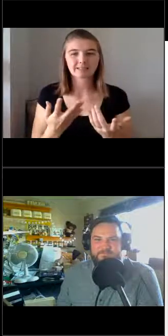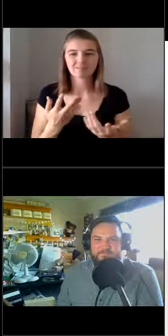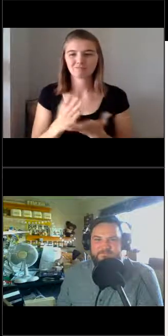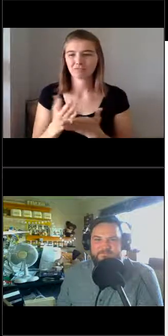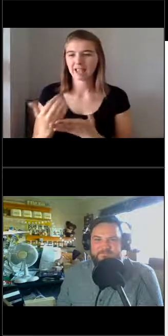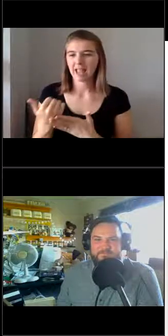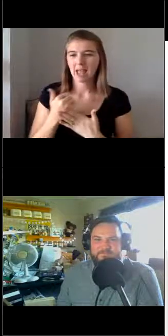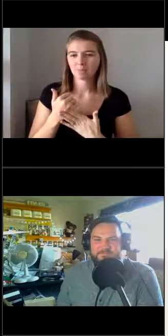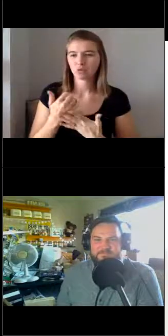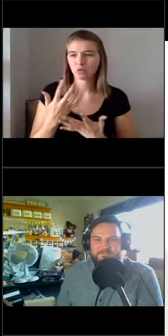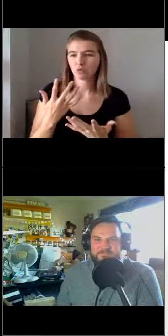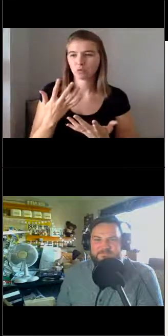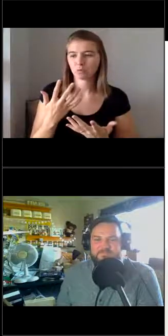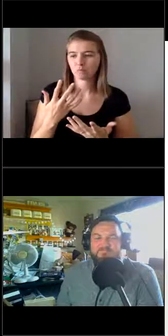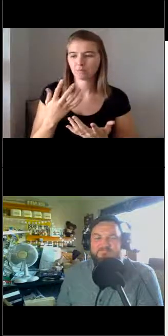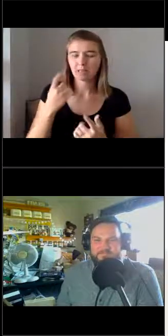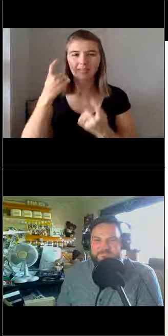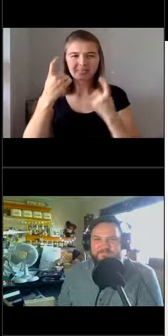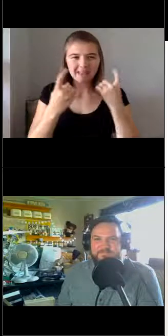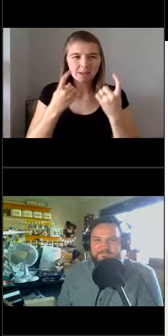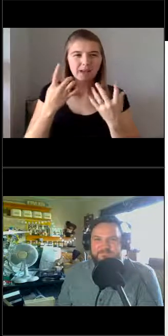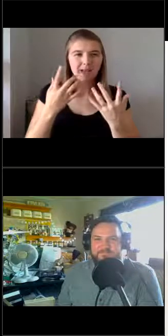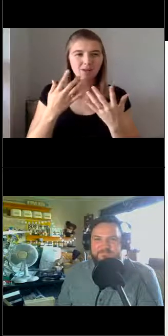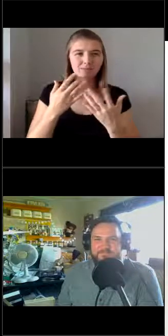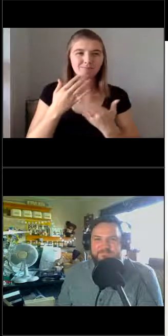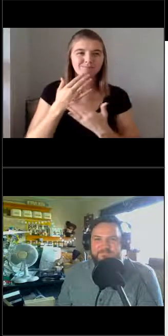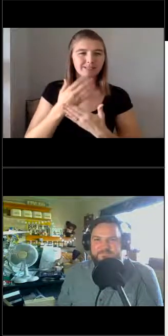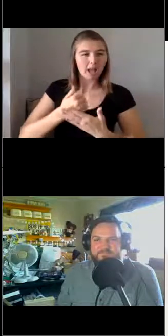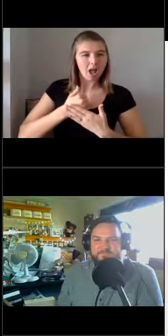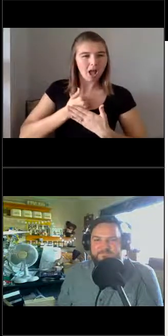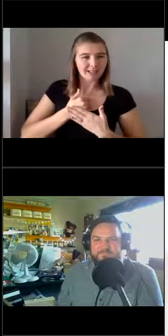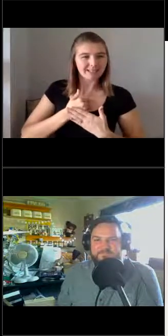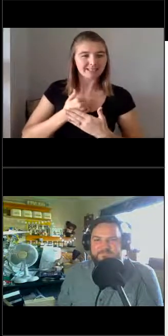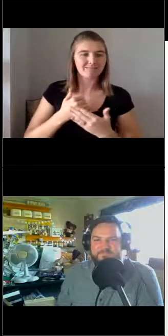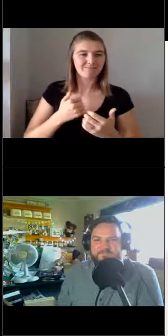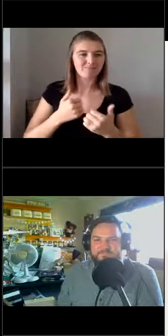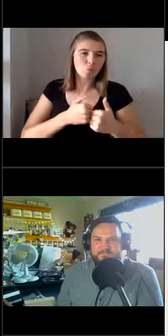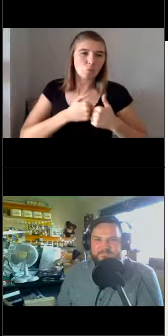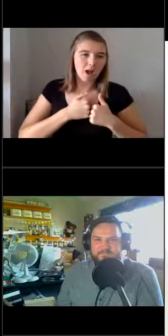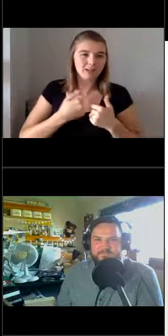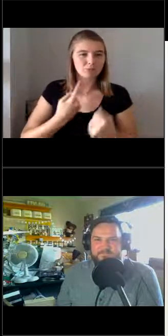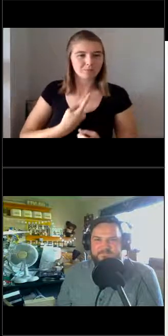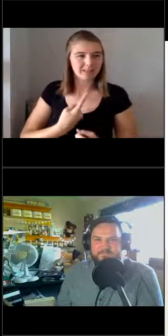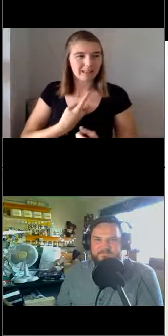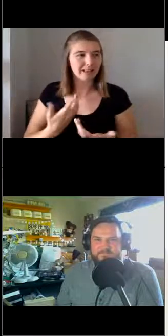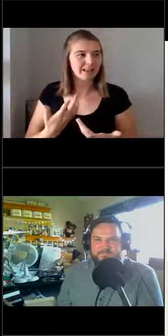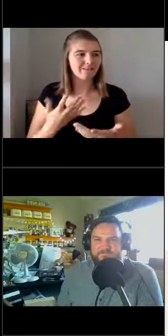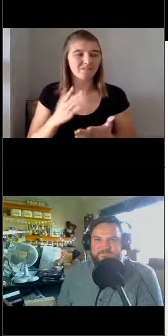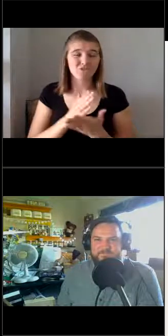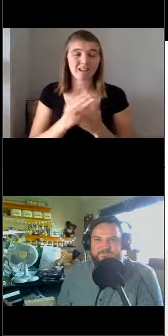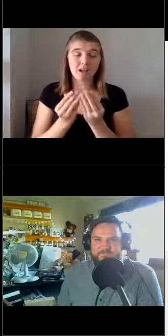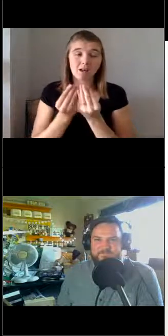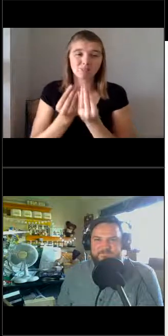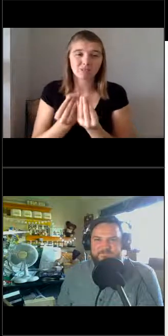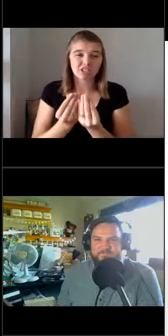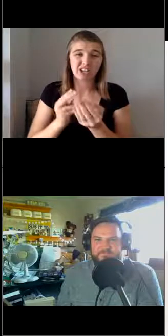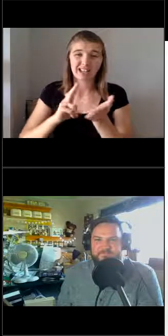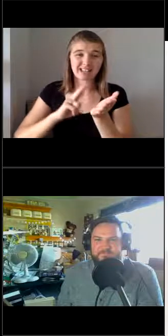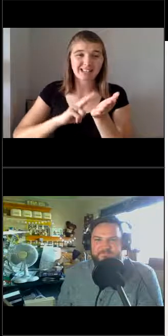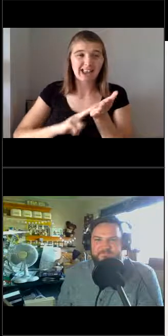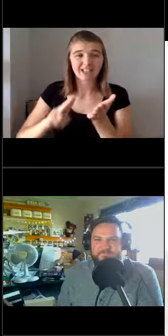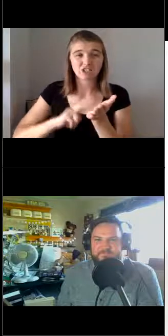just reflect on it. Be kind to yourself as well, and, you know, appreciate the small things